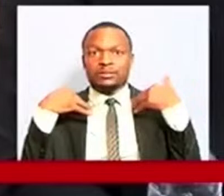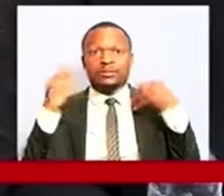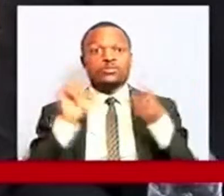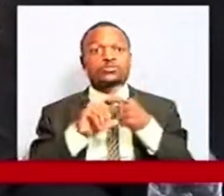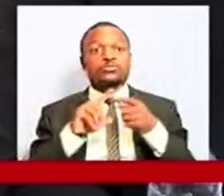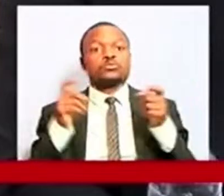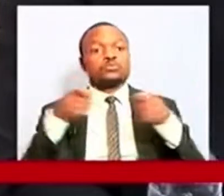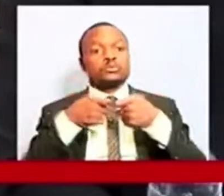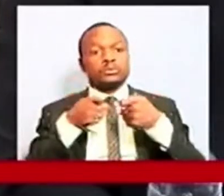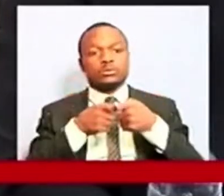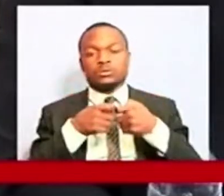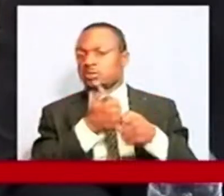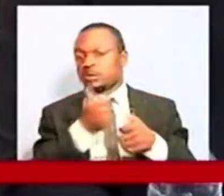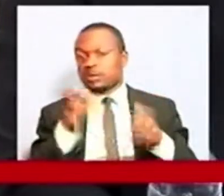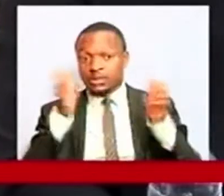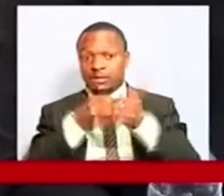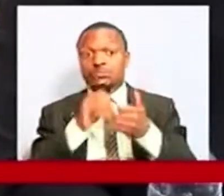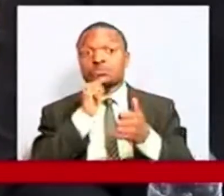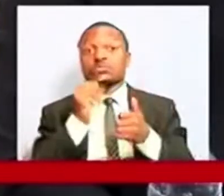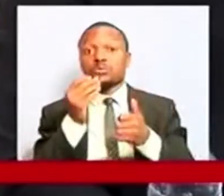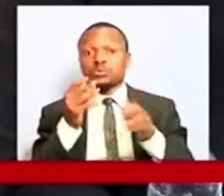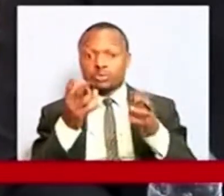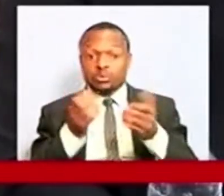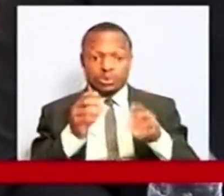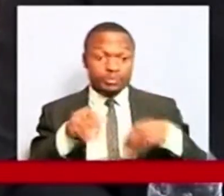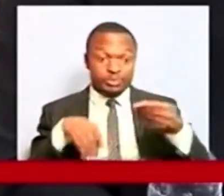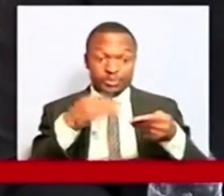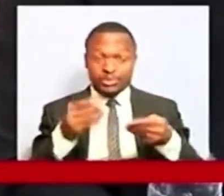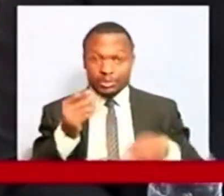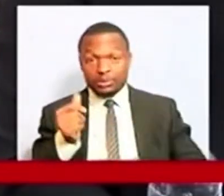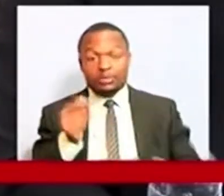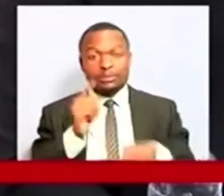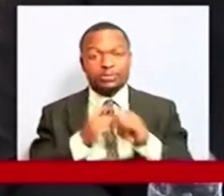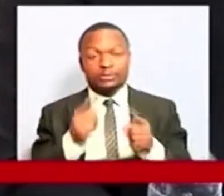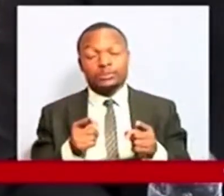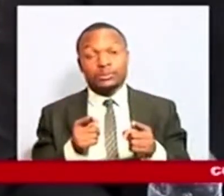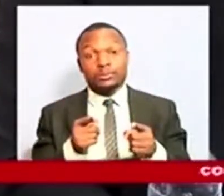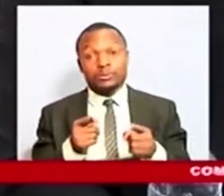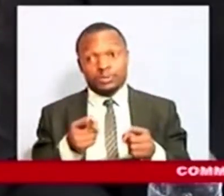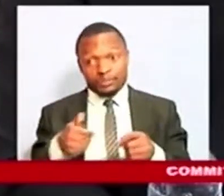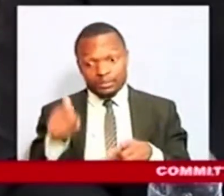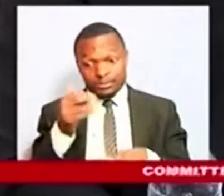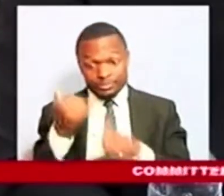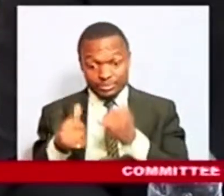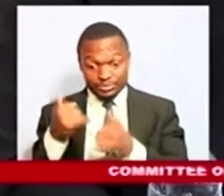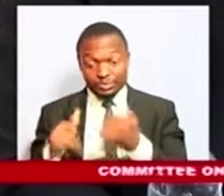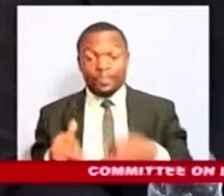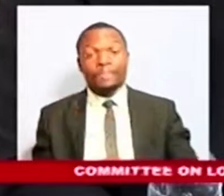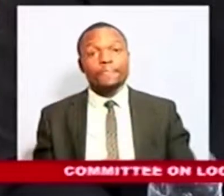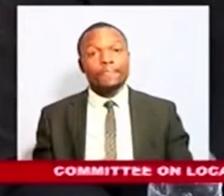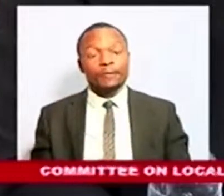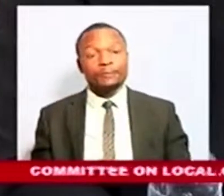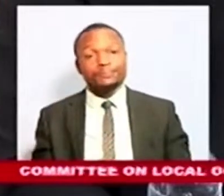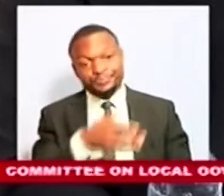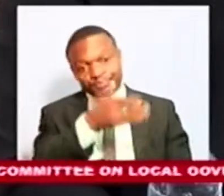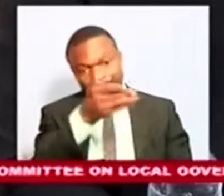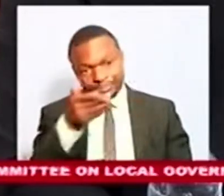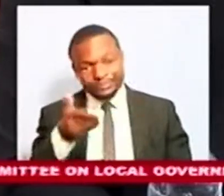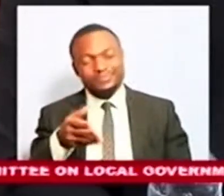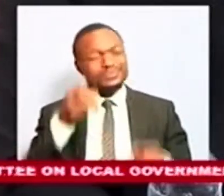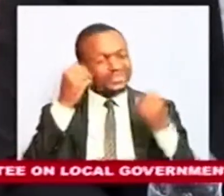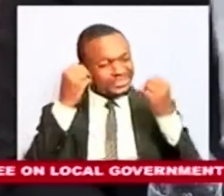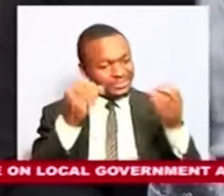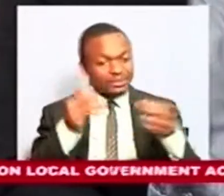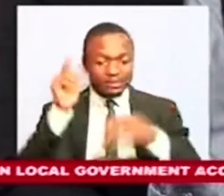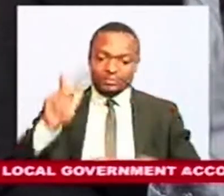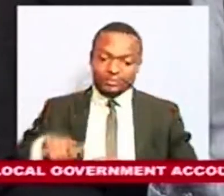that we do not want to disperse the funds, but they are actually... Yeah, hold on, let her first answer. There is actually a lot of delay on